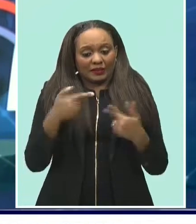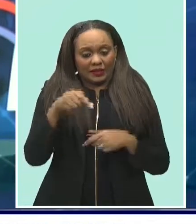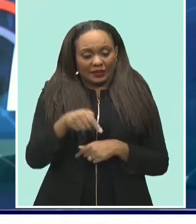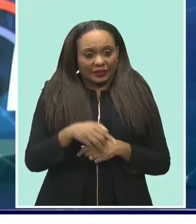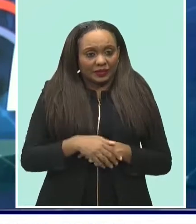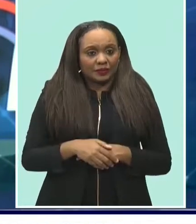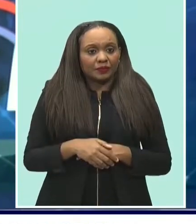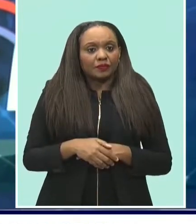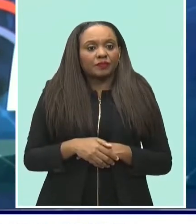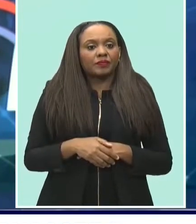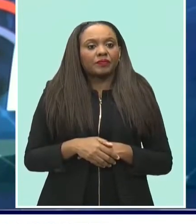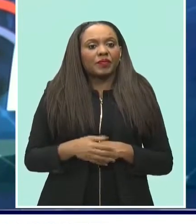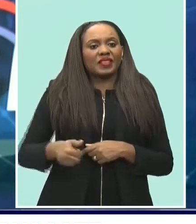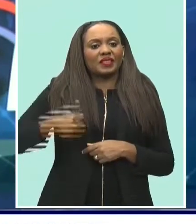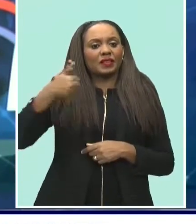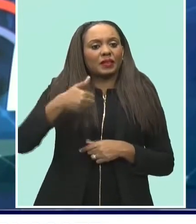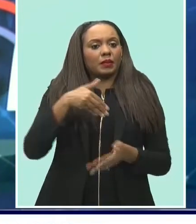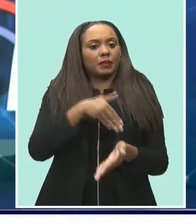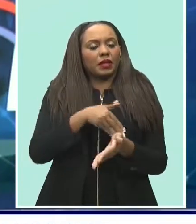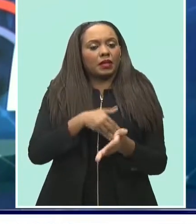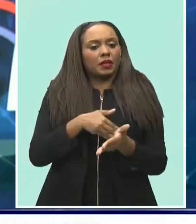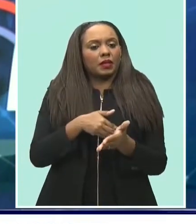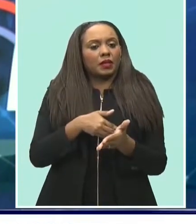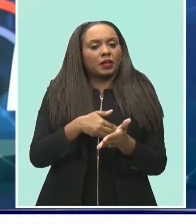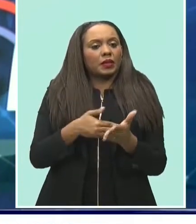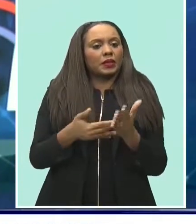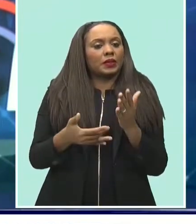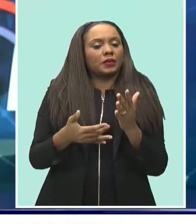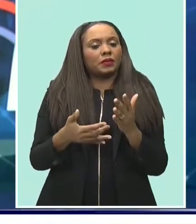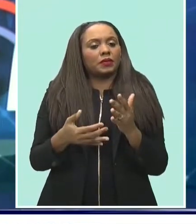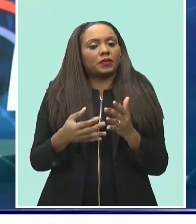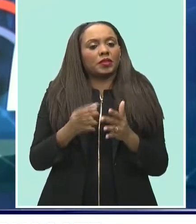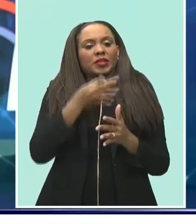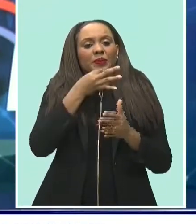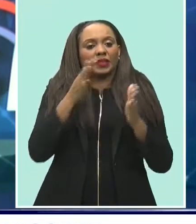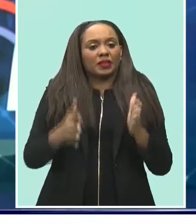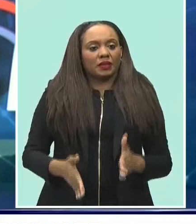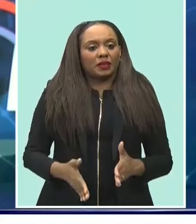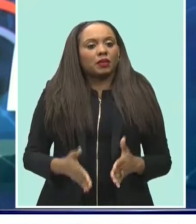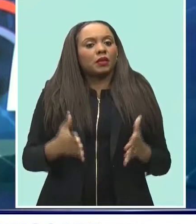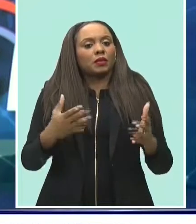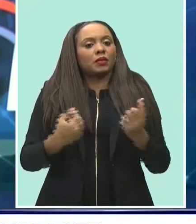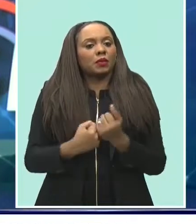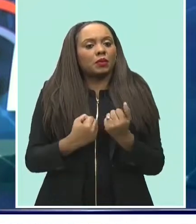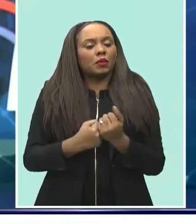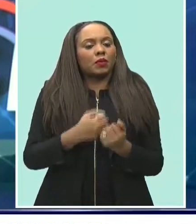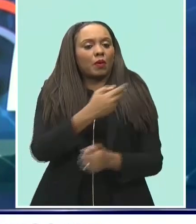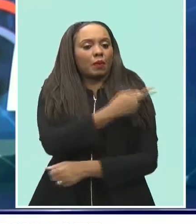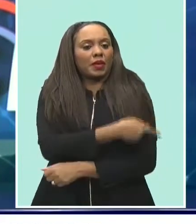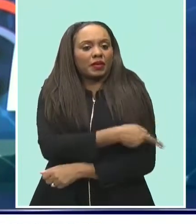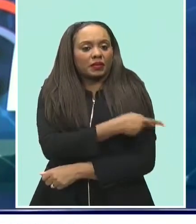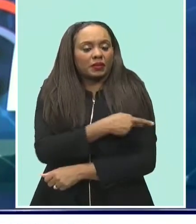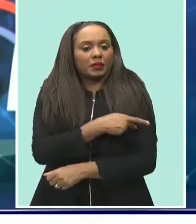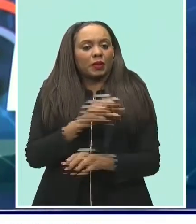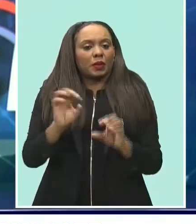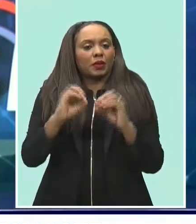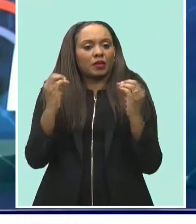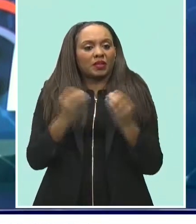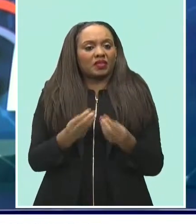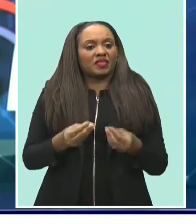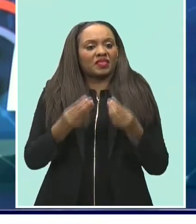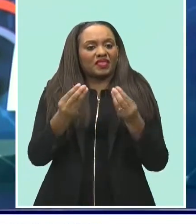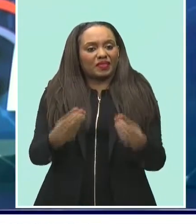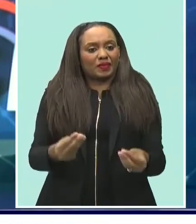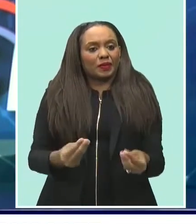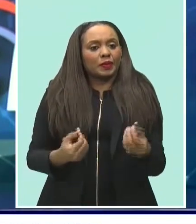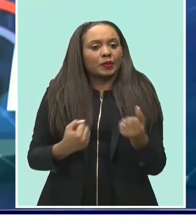A senior medical specialist in Barbados is supporting the need for patient organizations to advocate for and provide information and